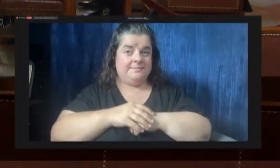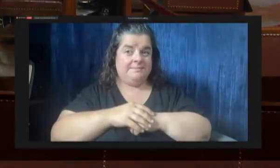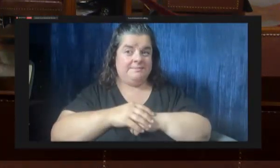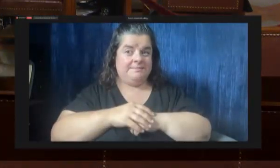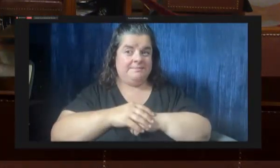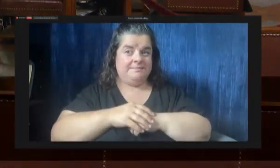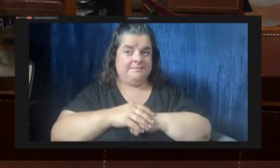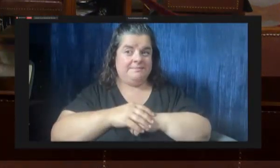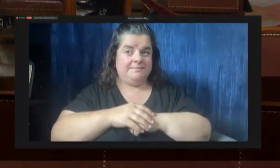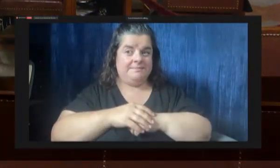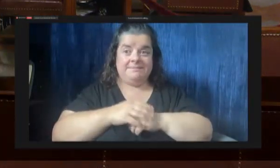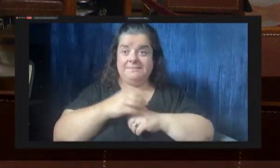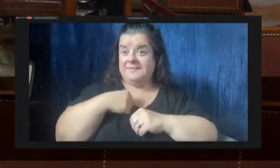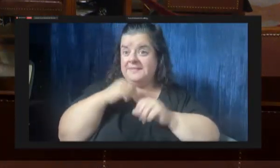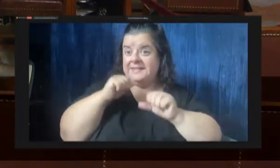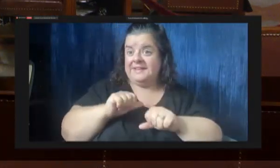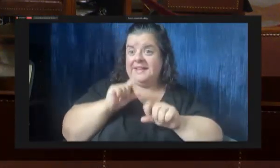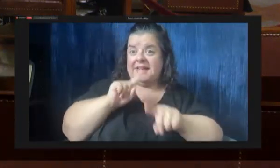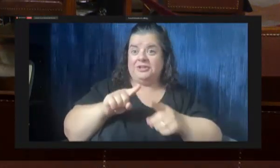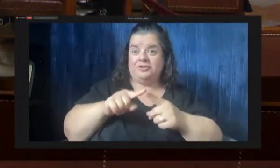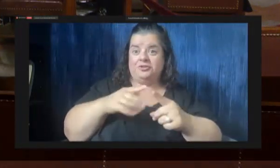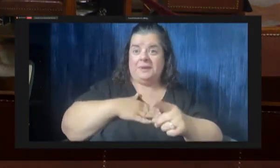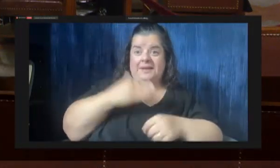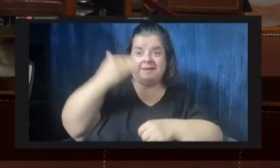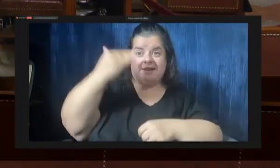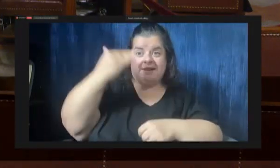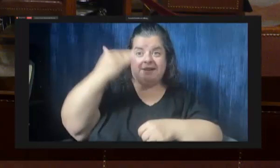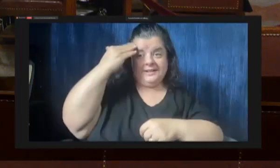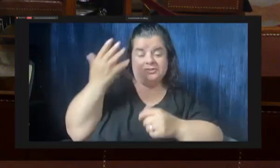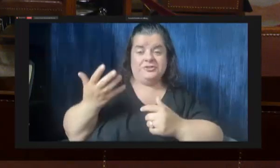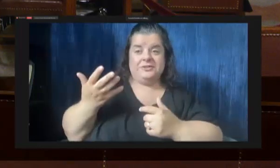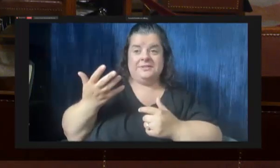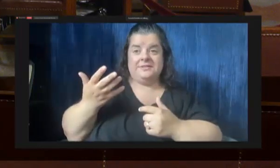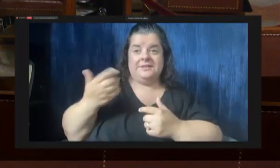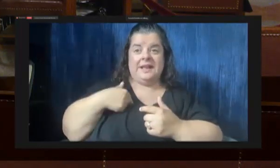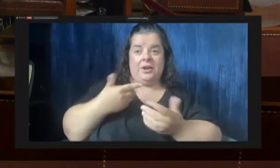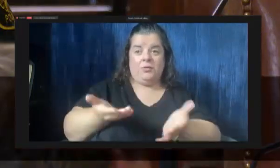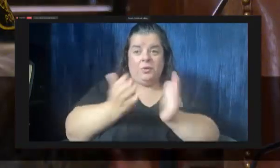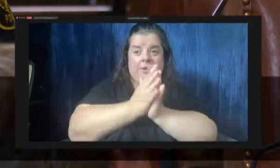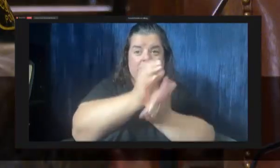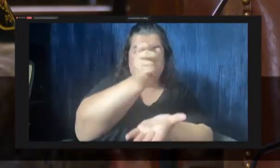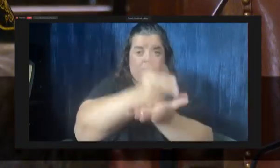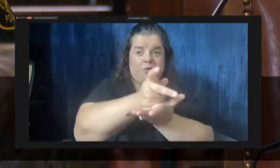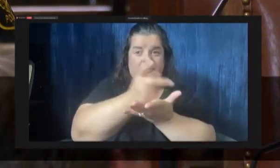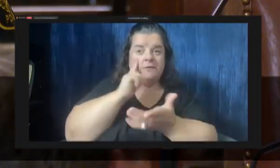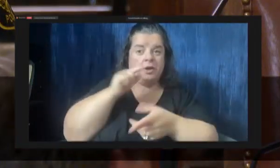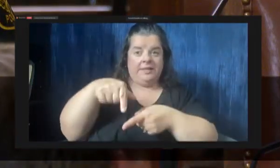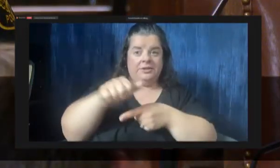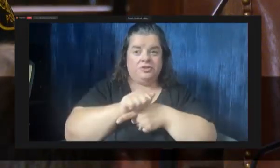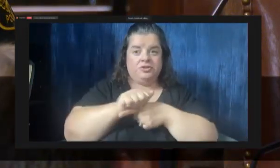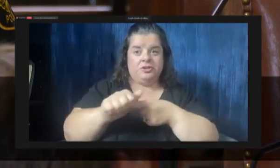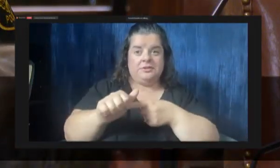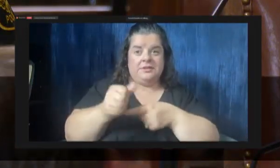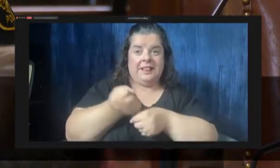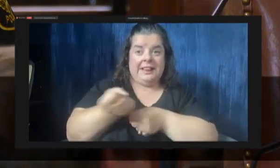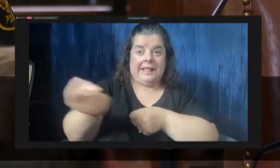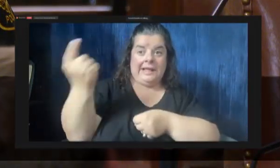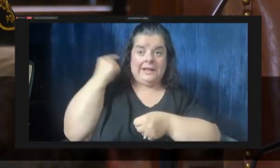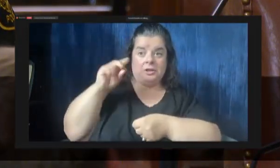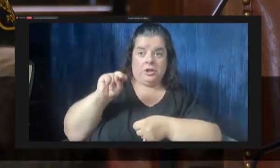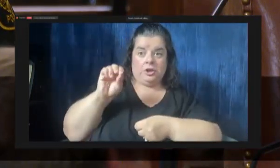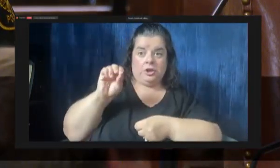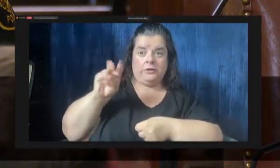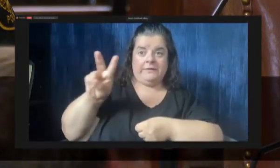I can answer to my knowledge. So I requested approval for this training last November of